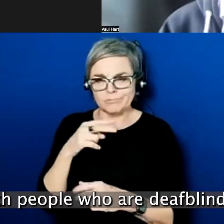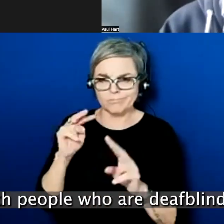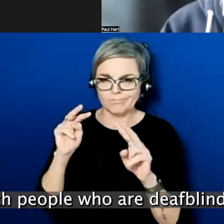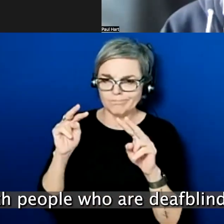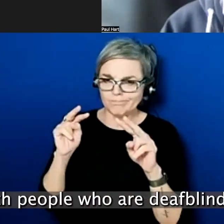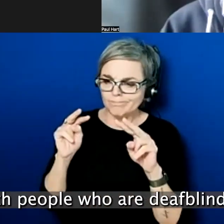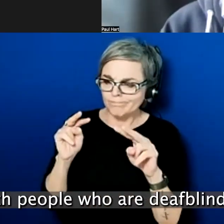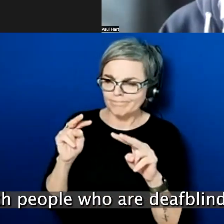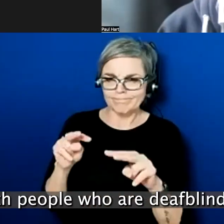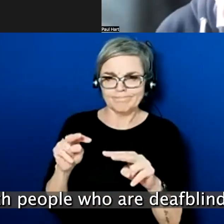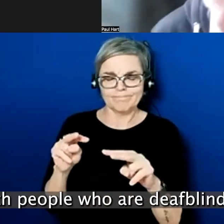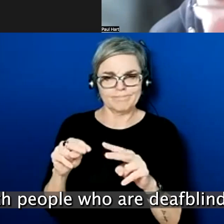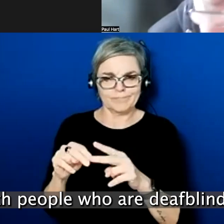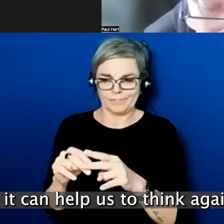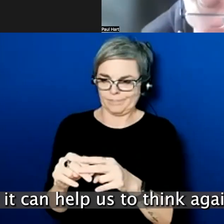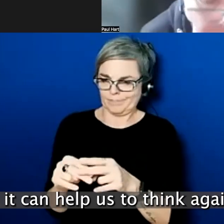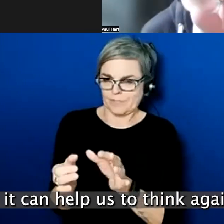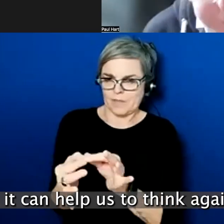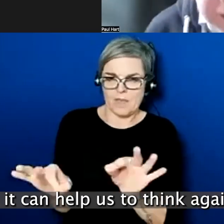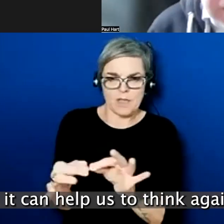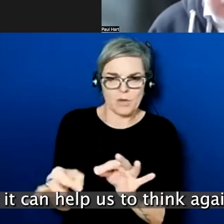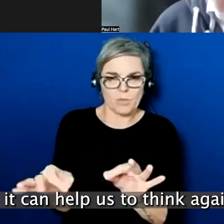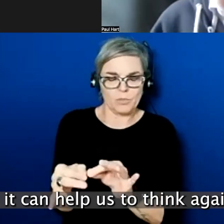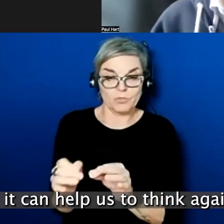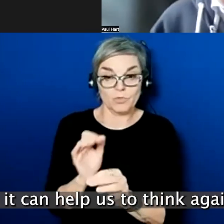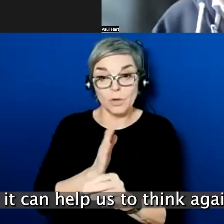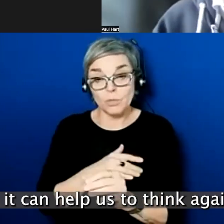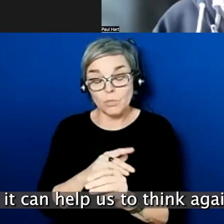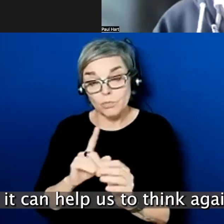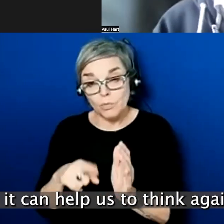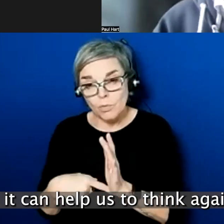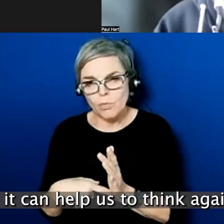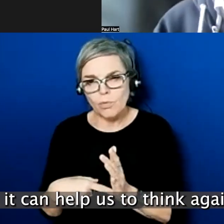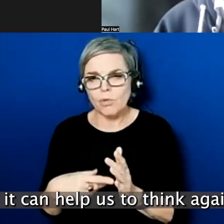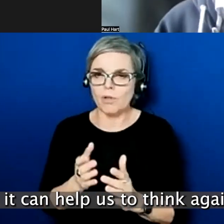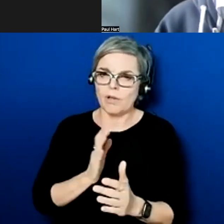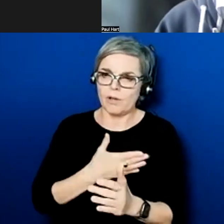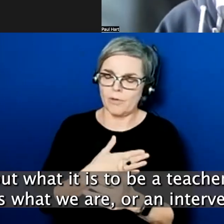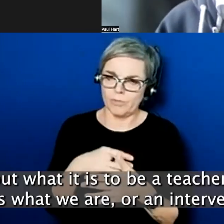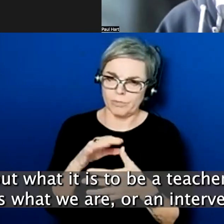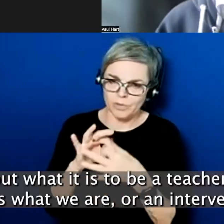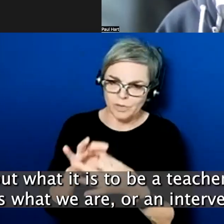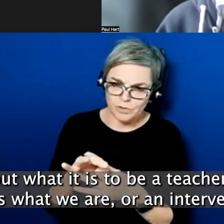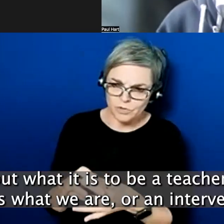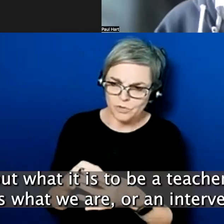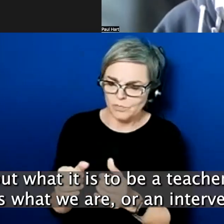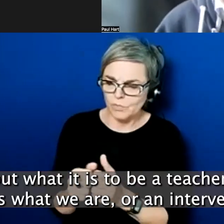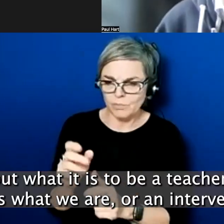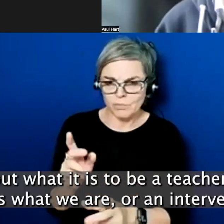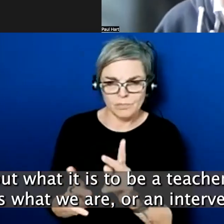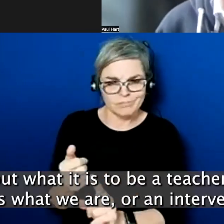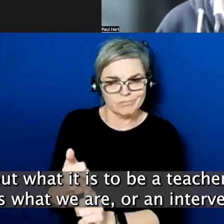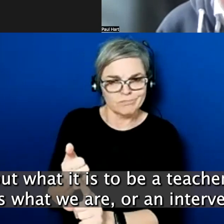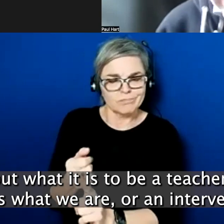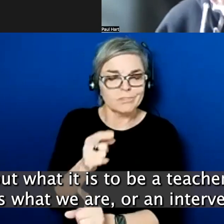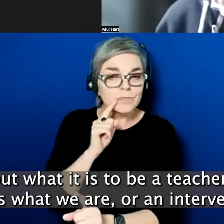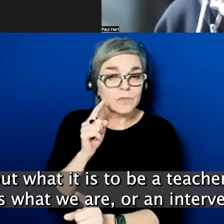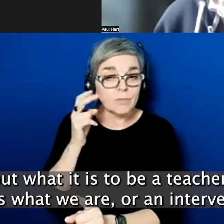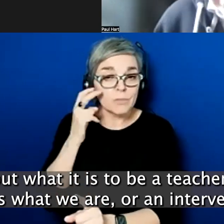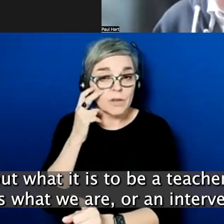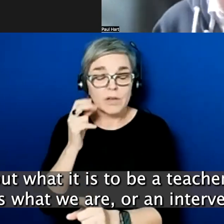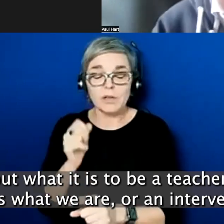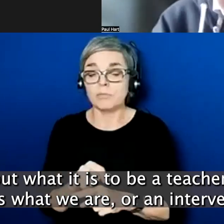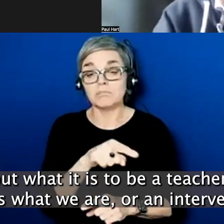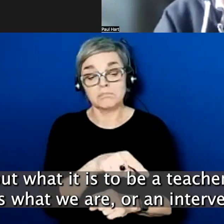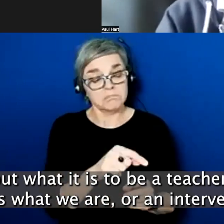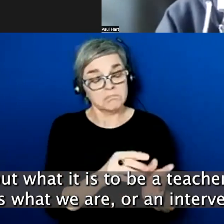with people who are deaf-blind. It can help us to think again about what it is to be a teacher, if that's what we